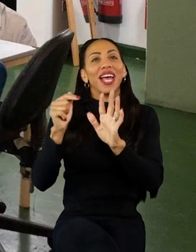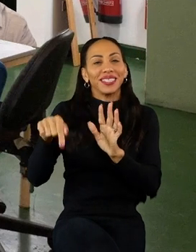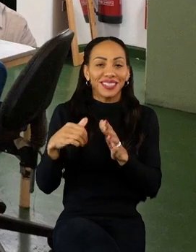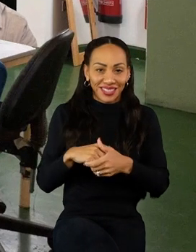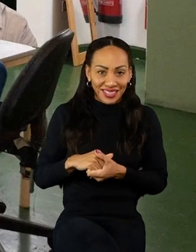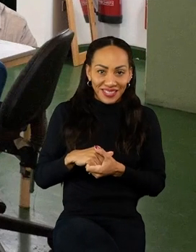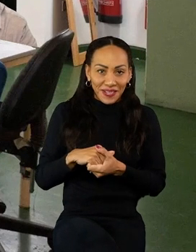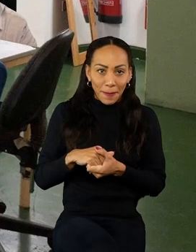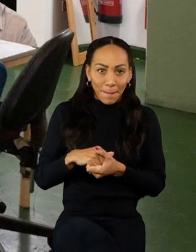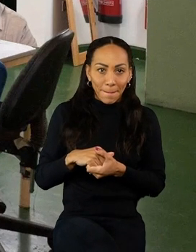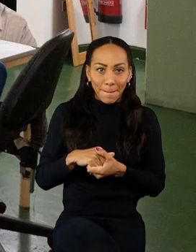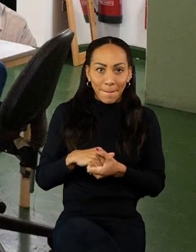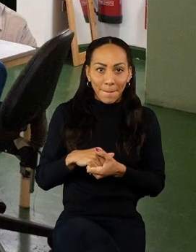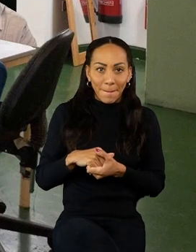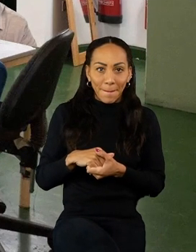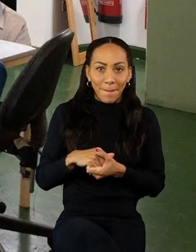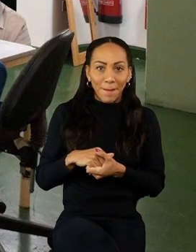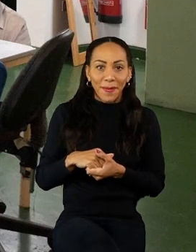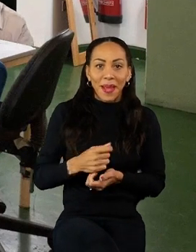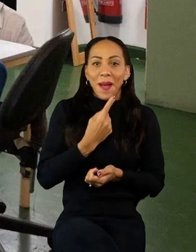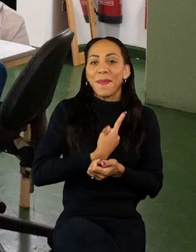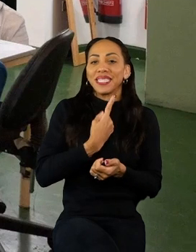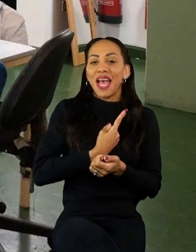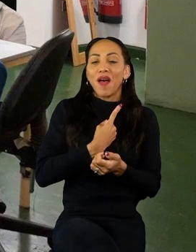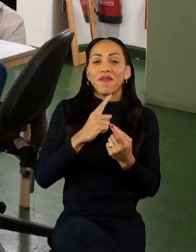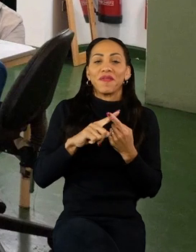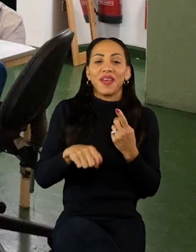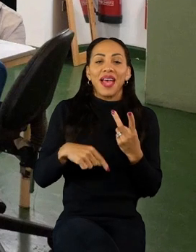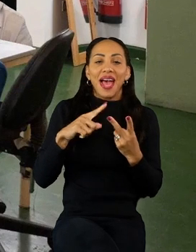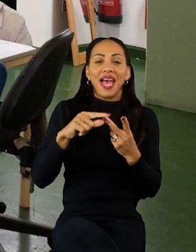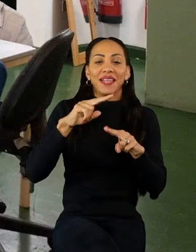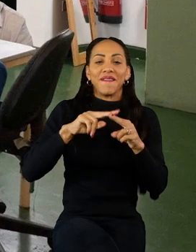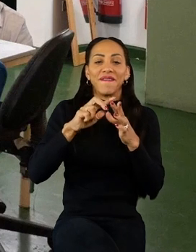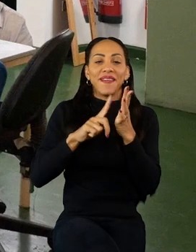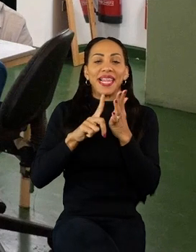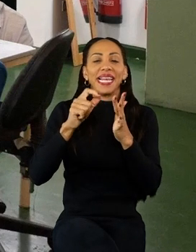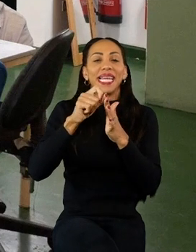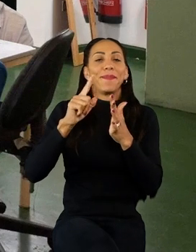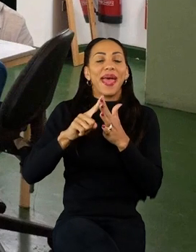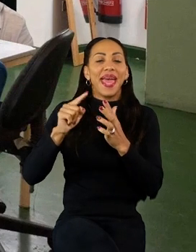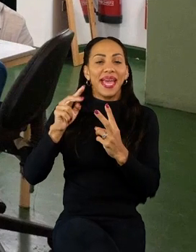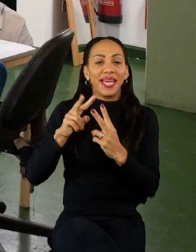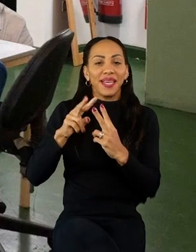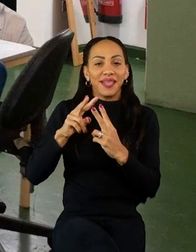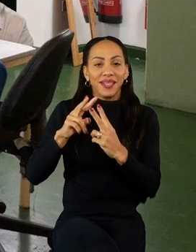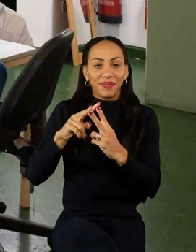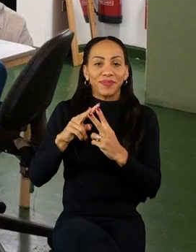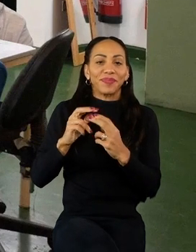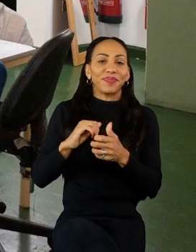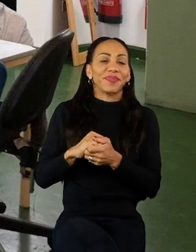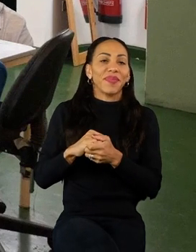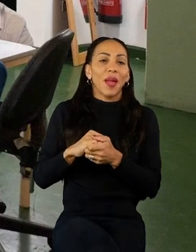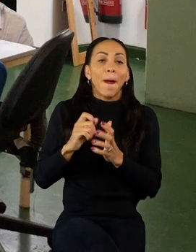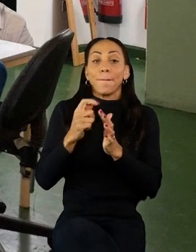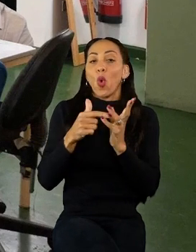Myself and Felipe. The other guy, obviously Paul in the picture is in the dressing gown, so he was like